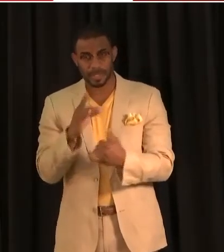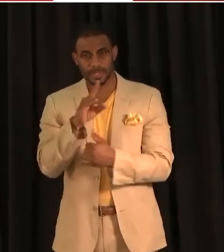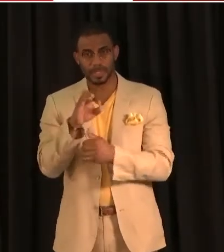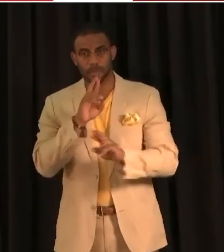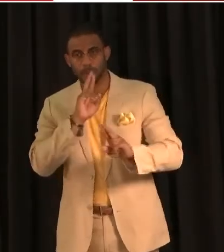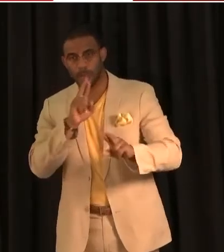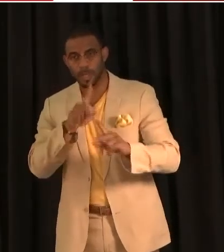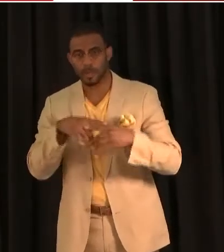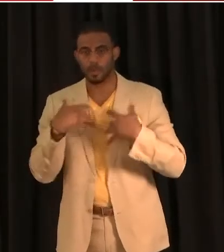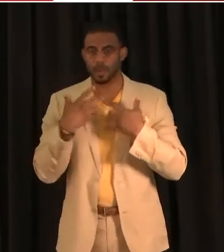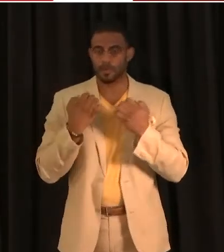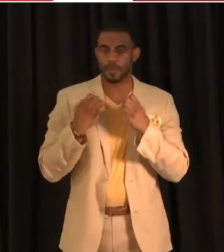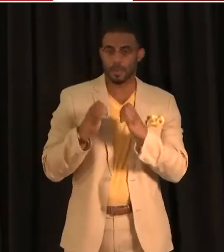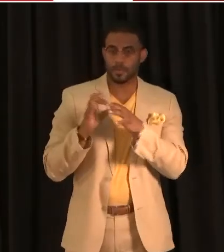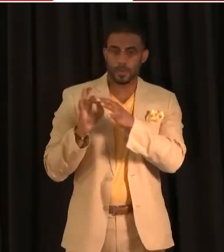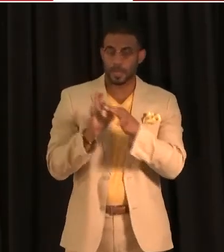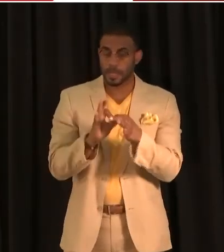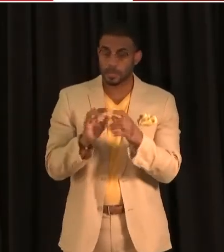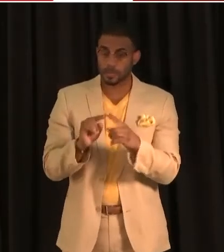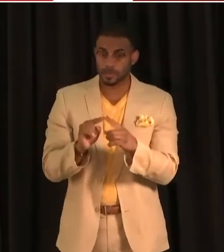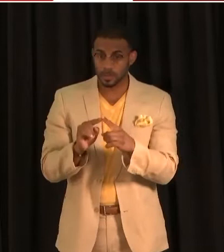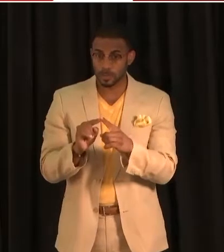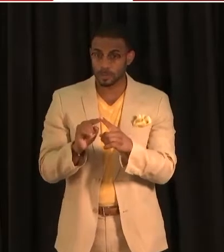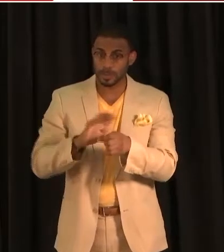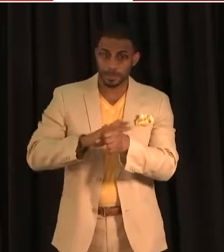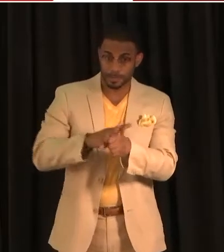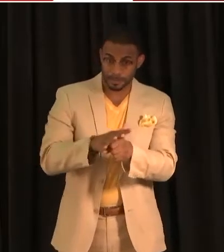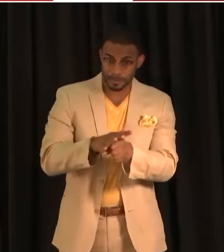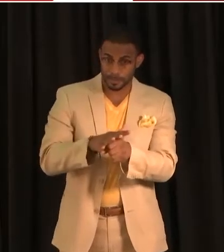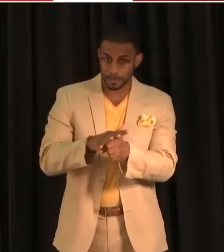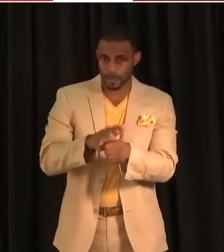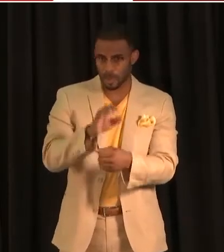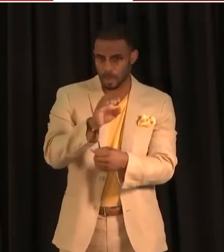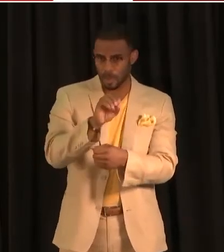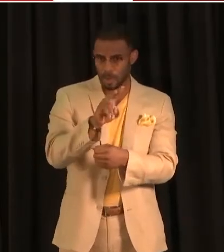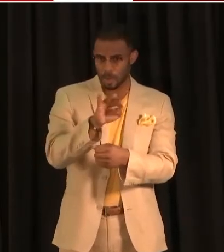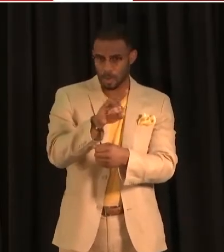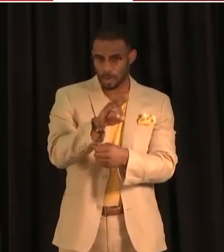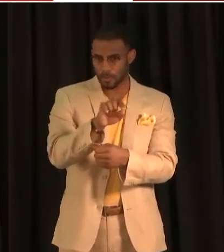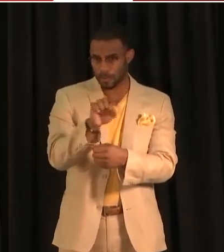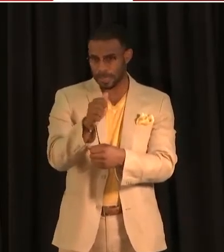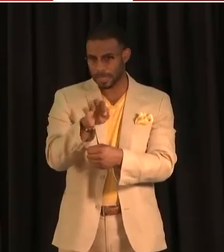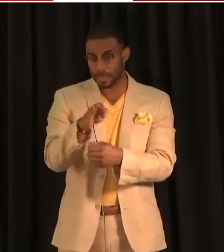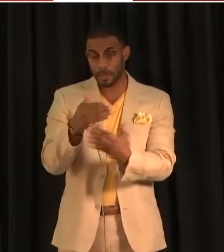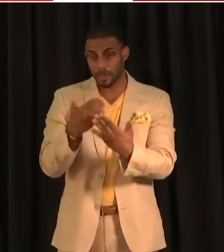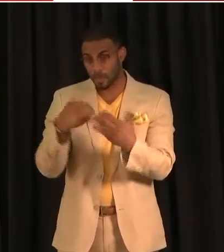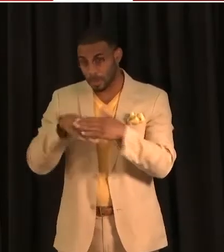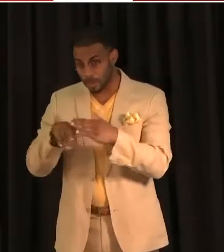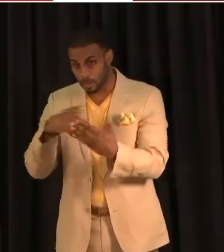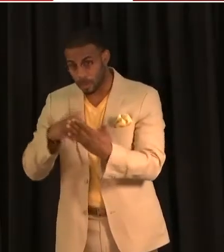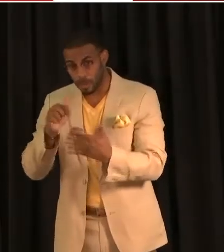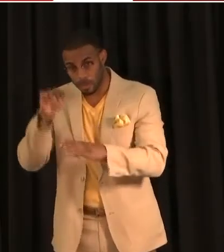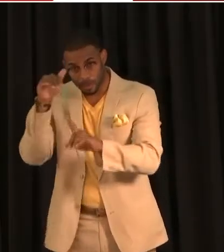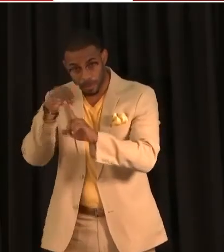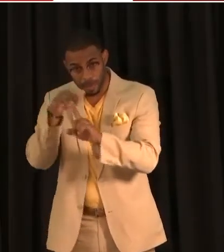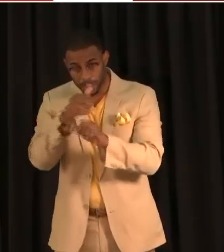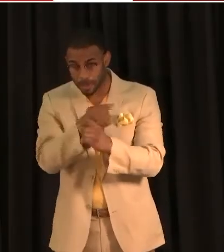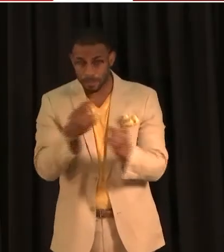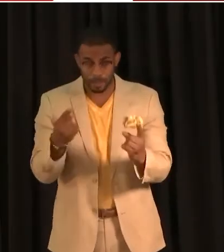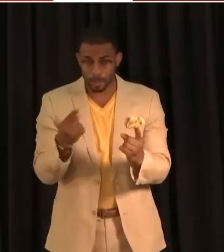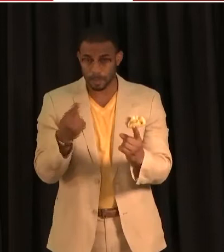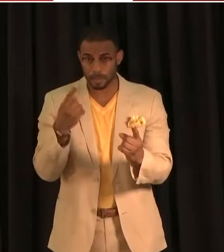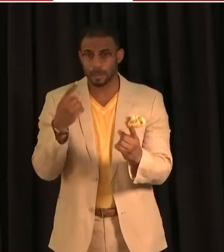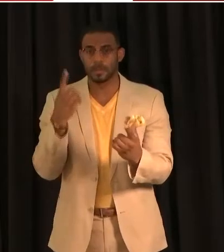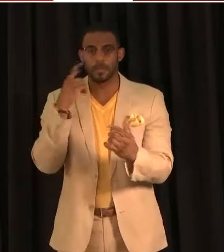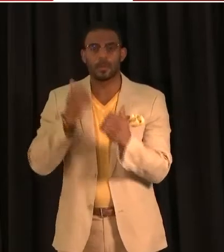the district's response and recovery efforts related to the pandemic. Before we get into the program, I do want to remind